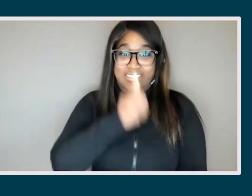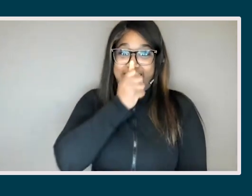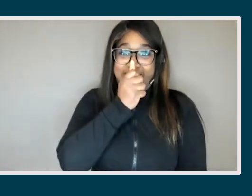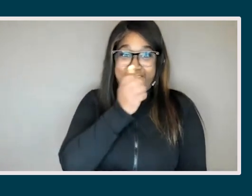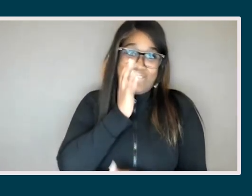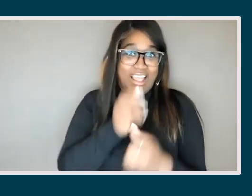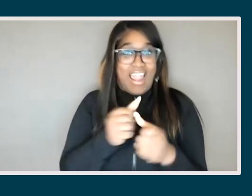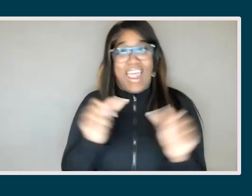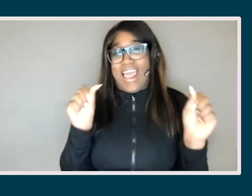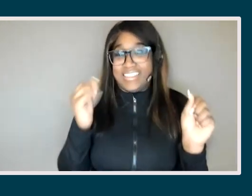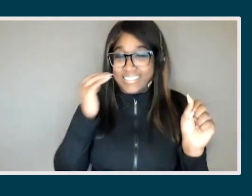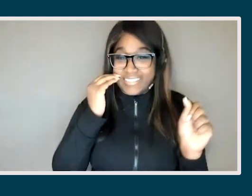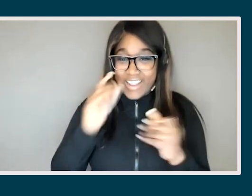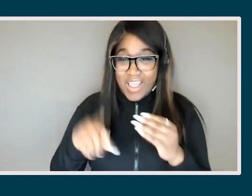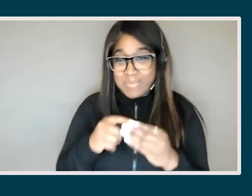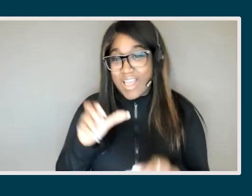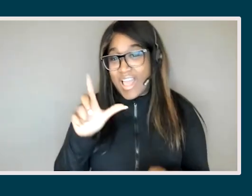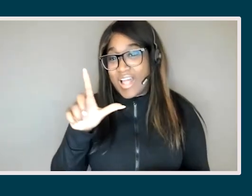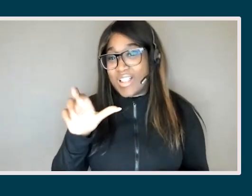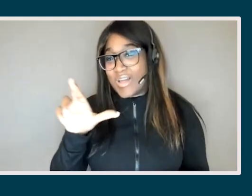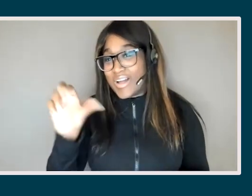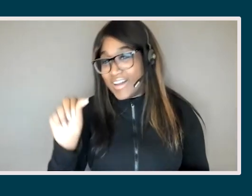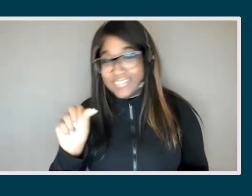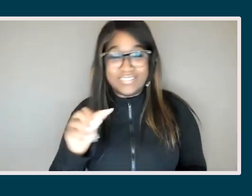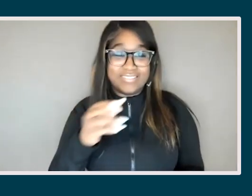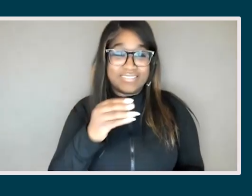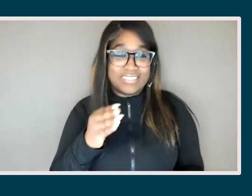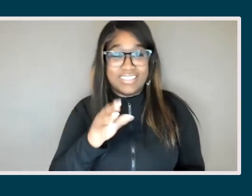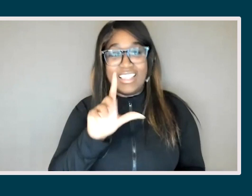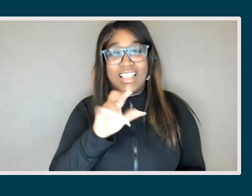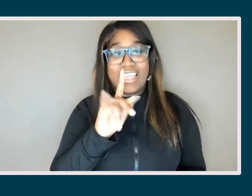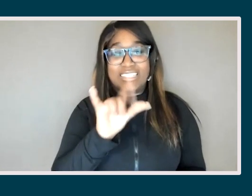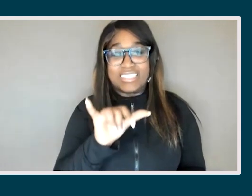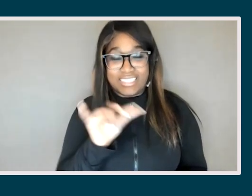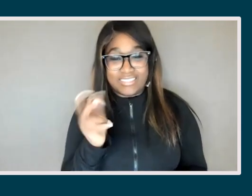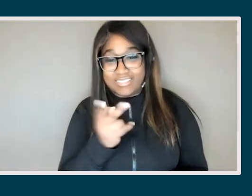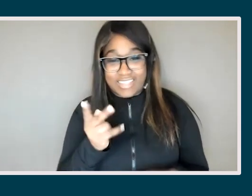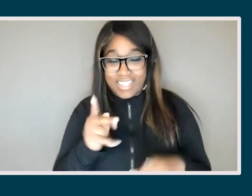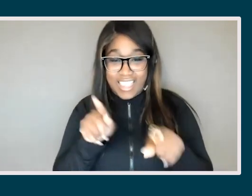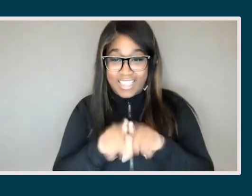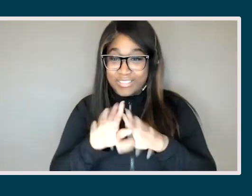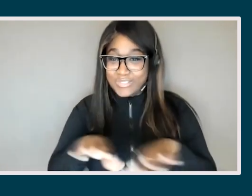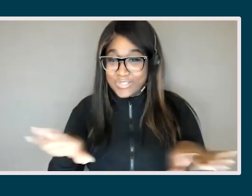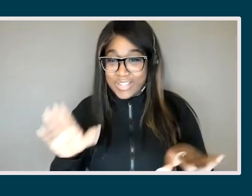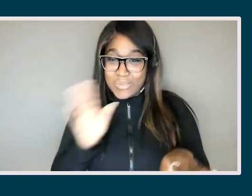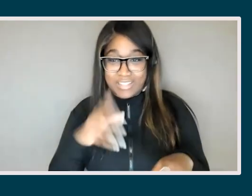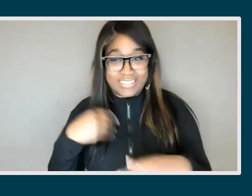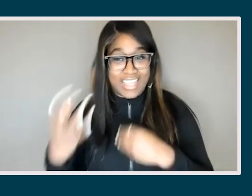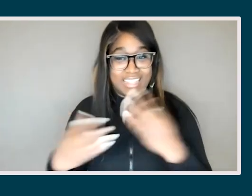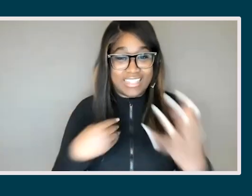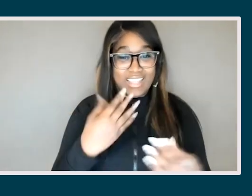here about Laura and Lindsey as children. No, Barb slash, mom slash honorary